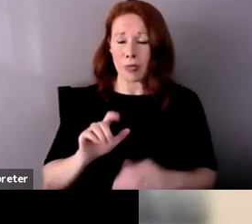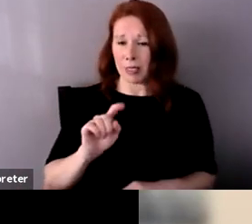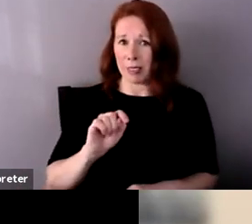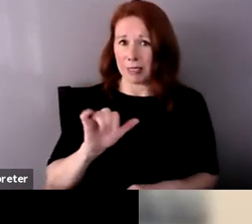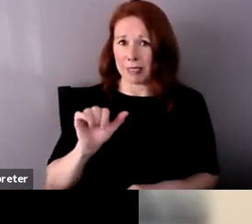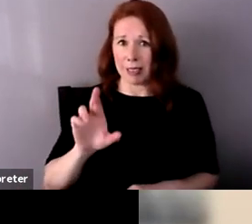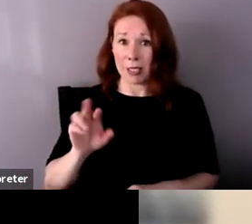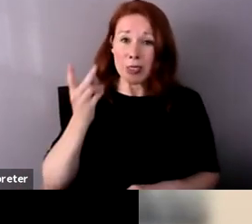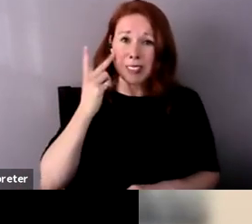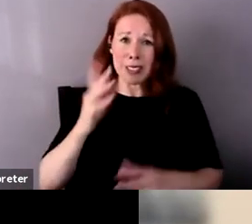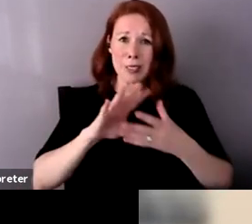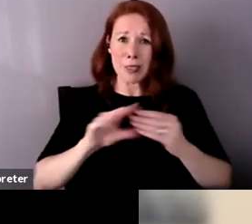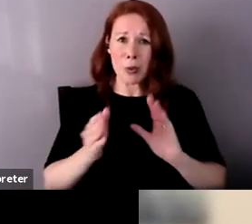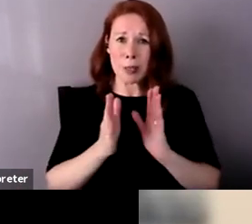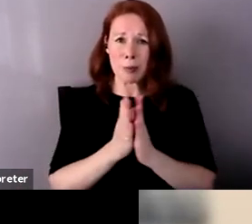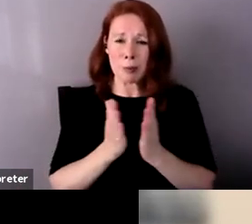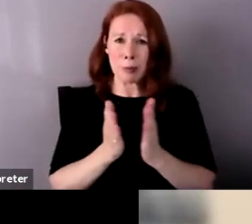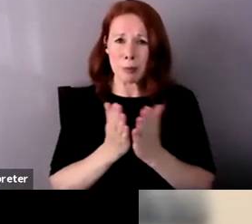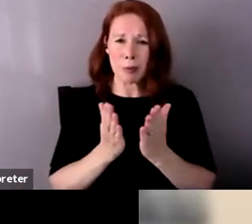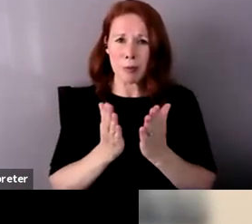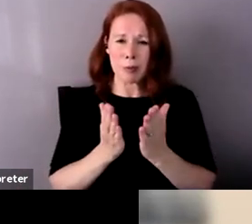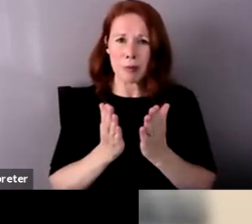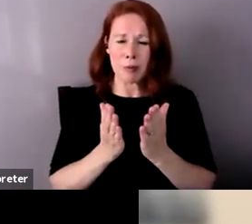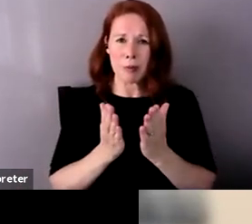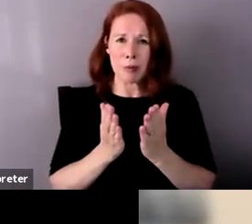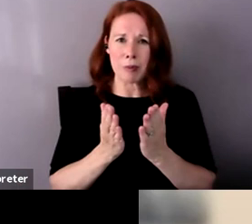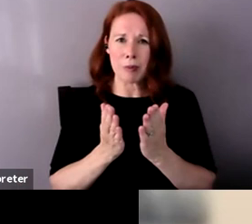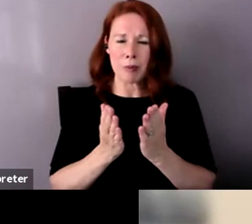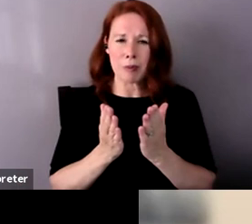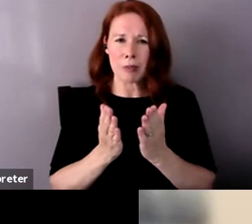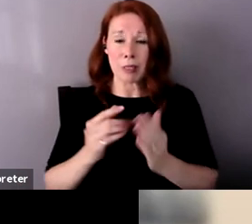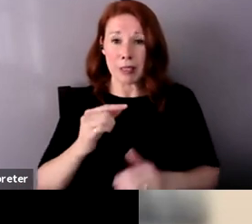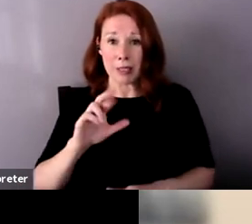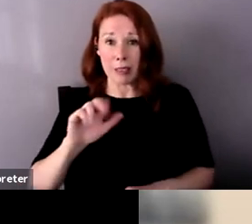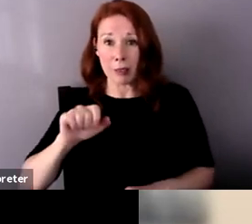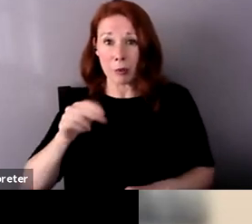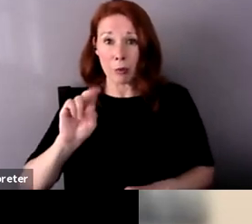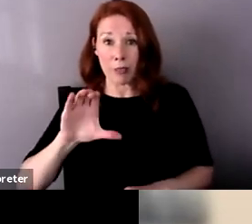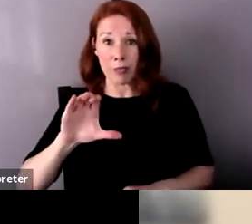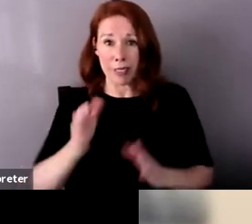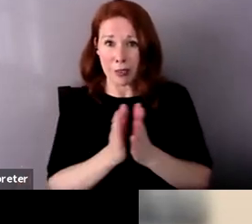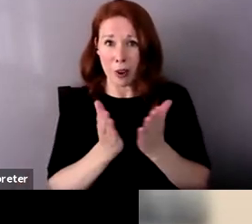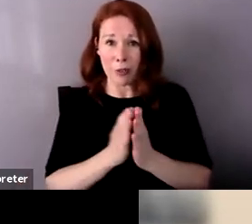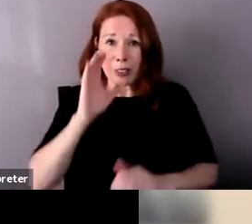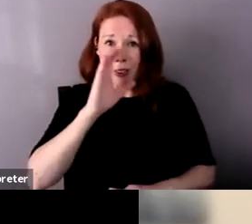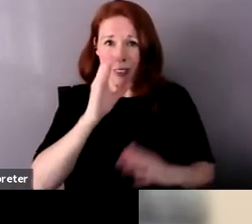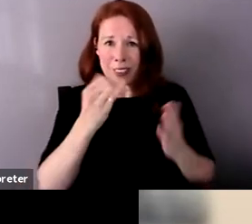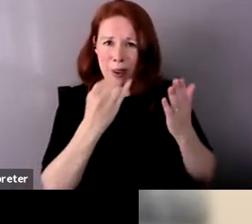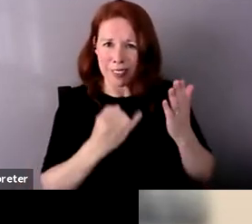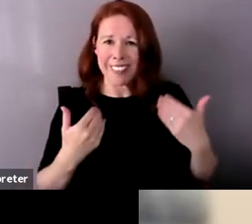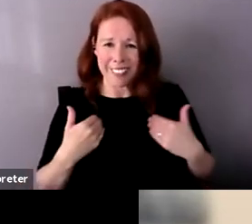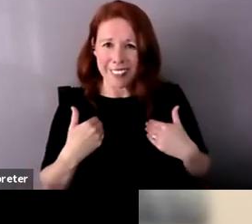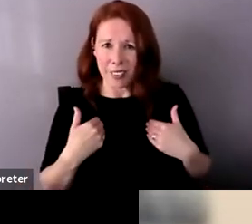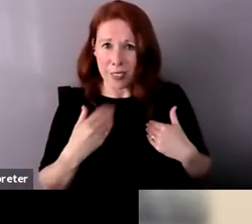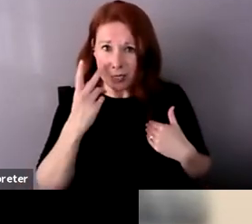a storybook as, or a story as a, like a graphic novel treatment? Have they been, I imagine they come in